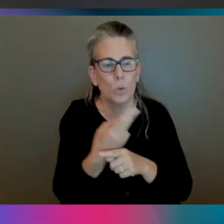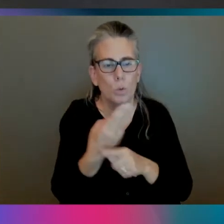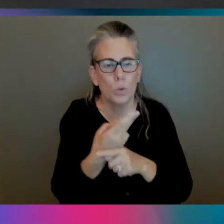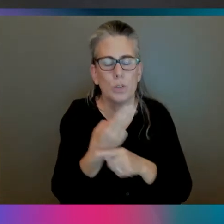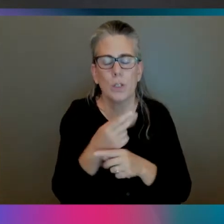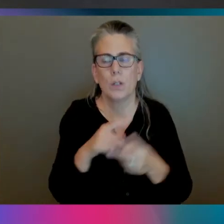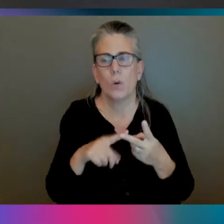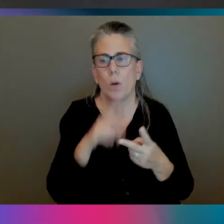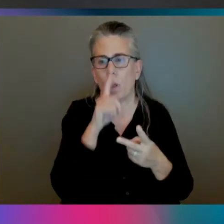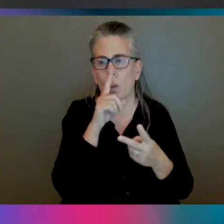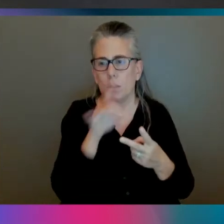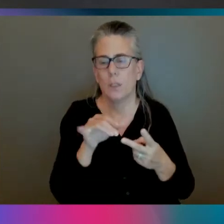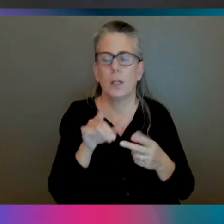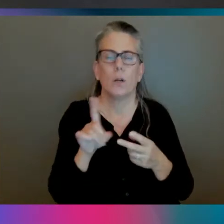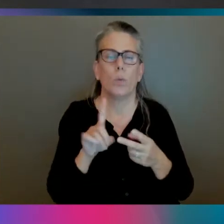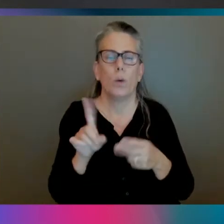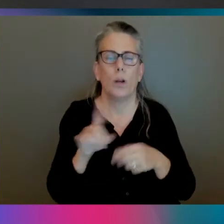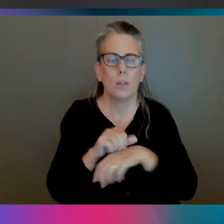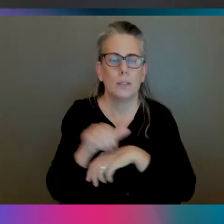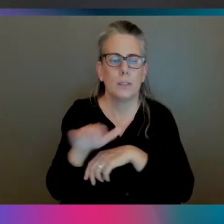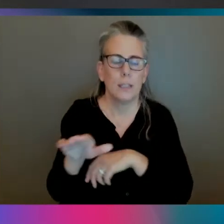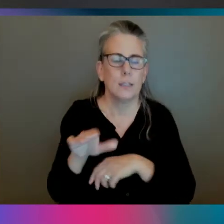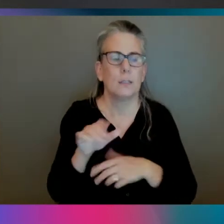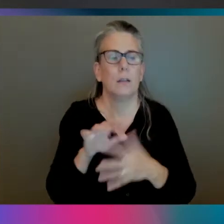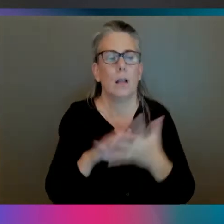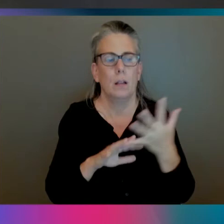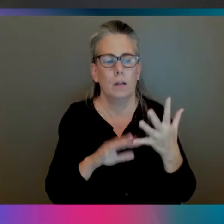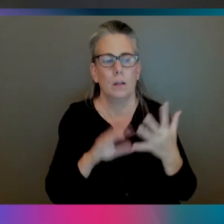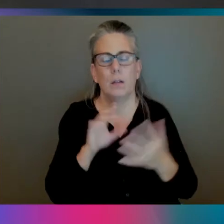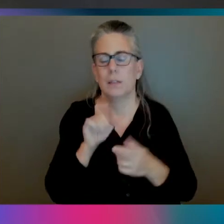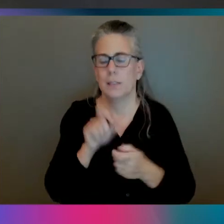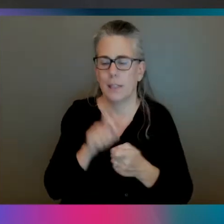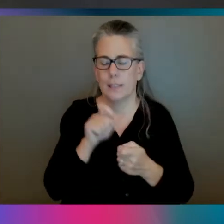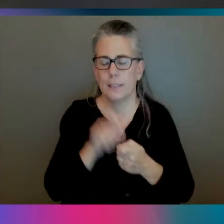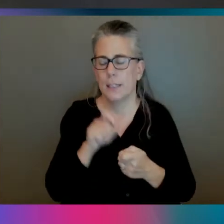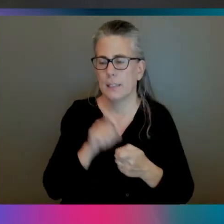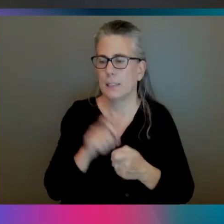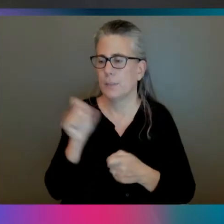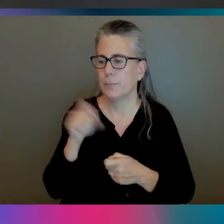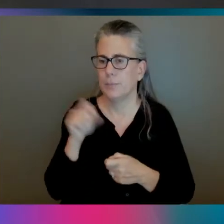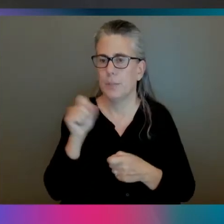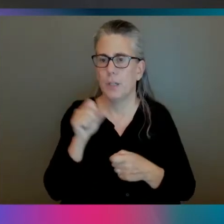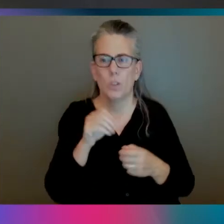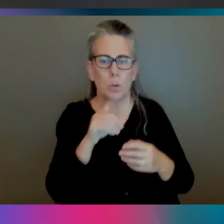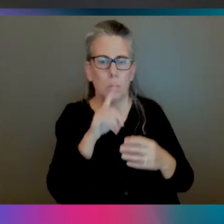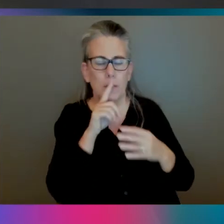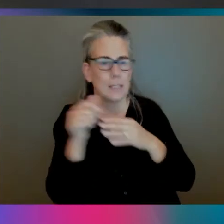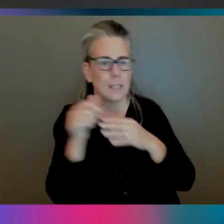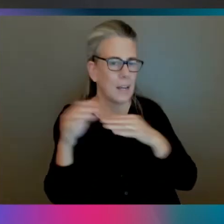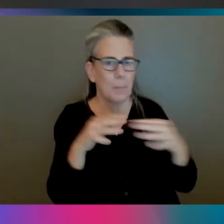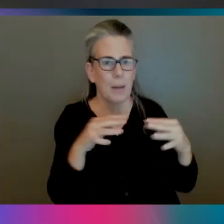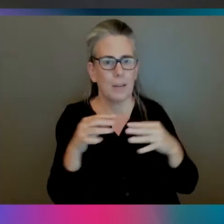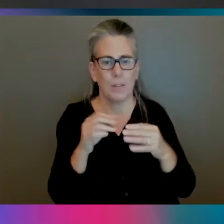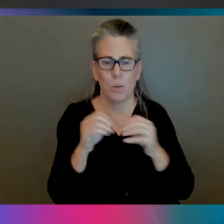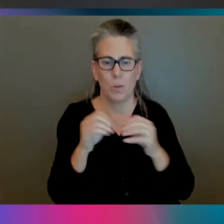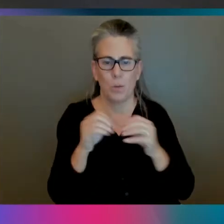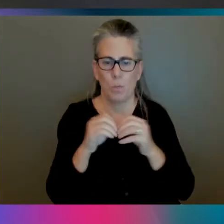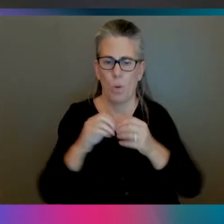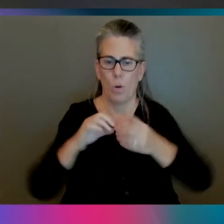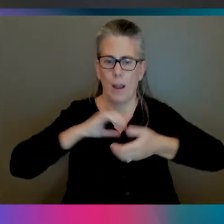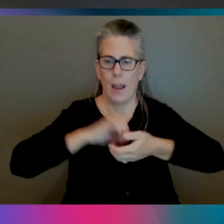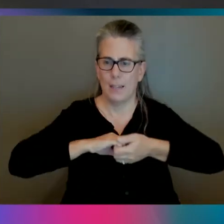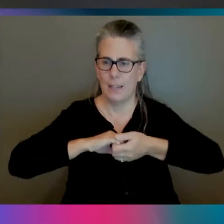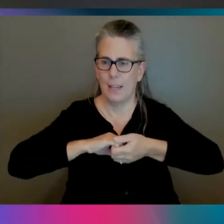to. Exactly. Yeah. Okay. Exactly. So it's not a battle. They're kind of going hand in hand. So there are